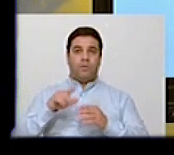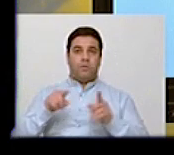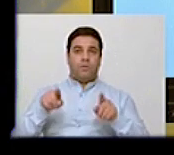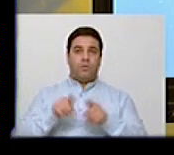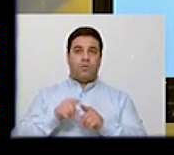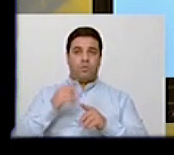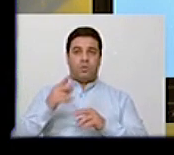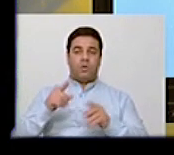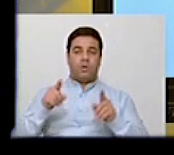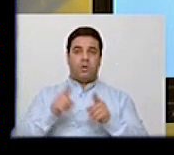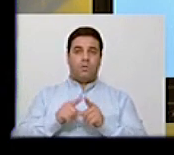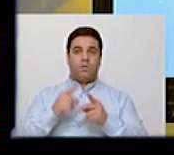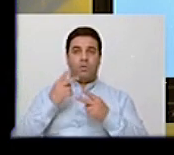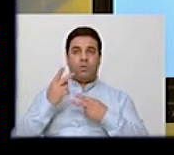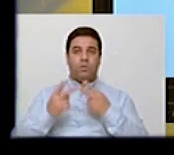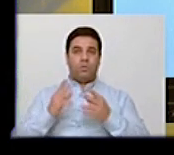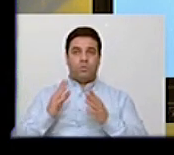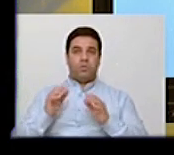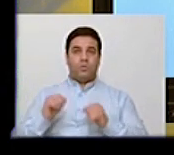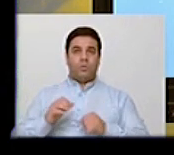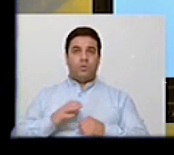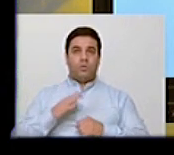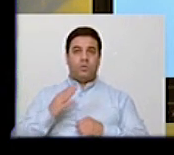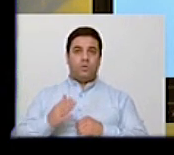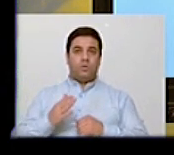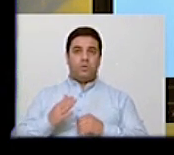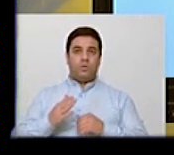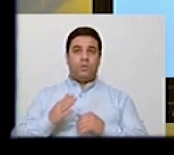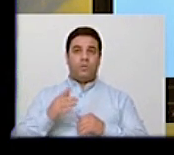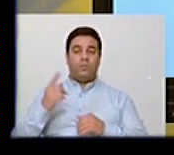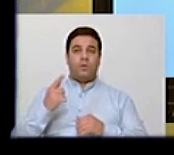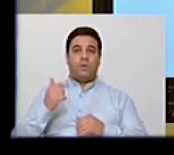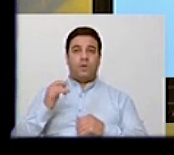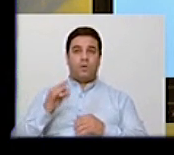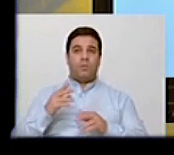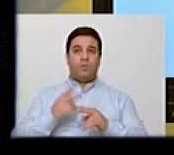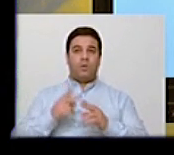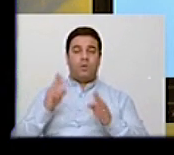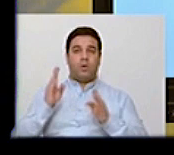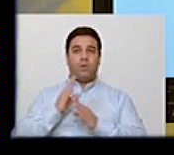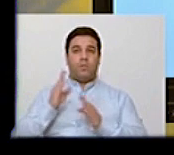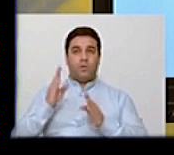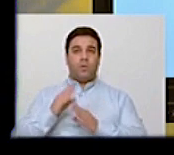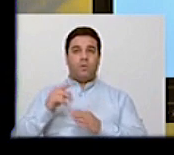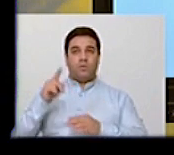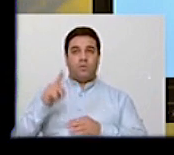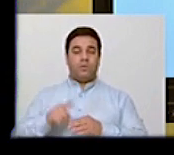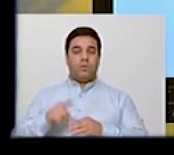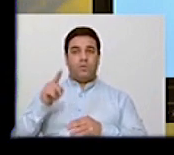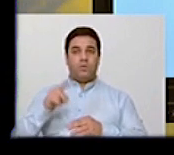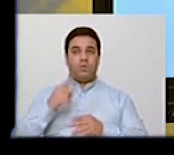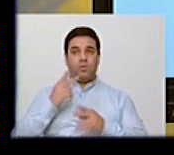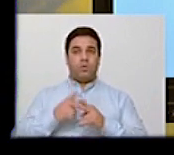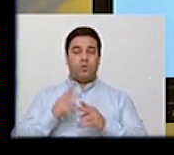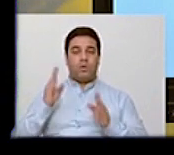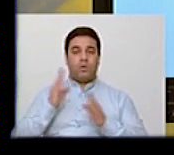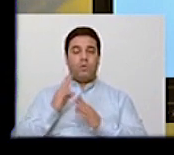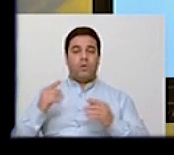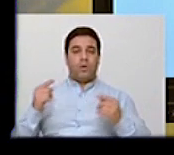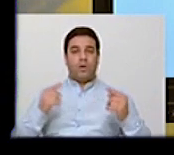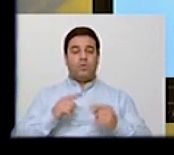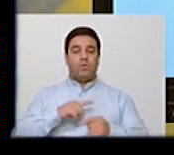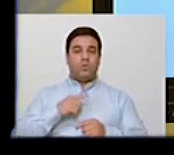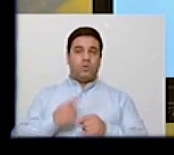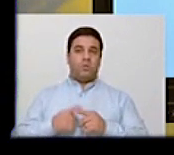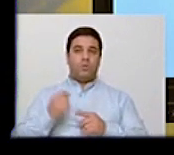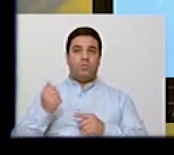mana shu manzaradagi bo'lar ekan. Birinchi grafikda bu havodagi tebranishlar ko'rsatilgan. Havoning qarshilik kuchi